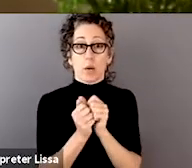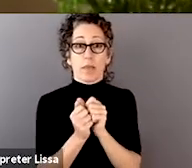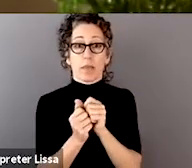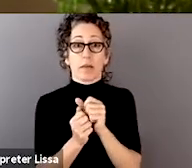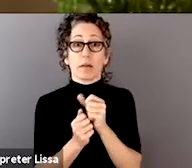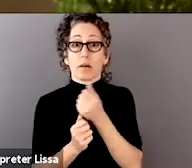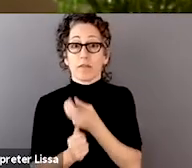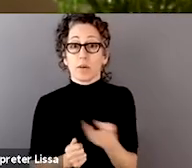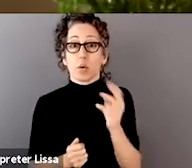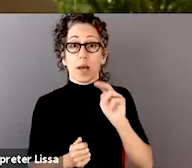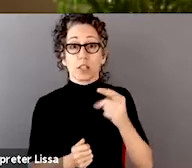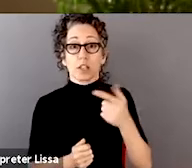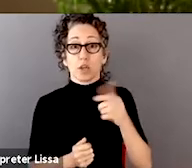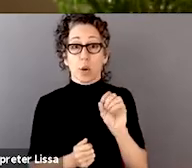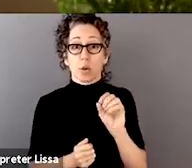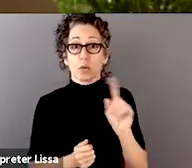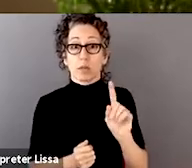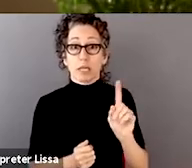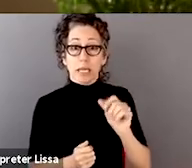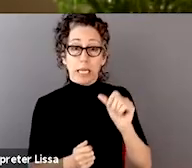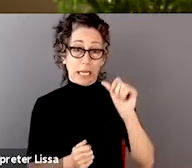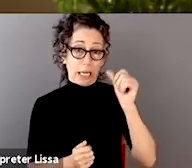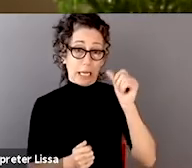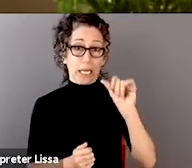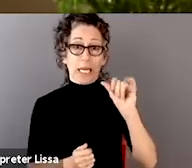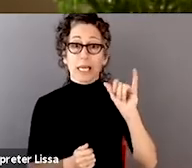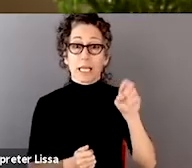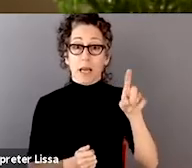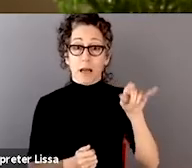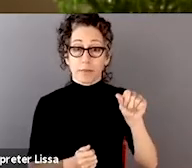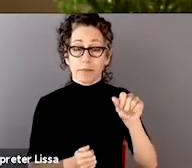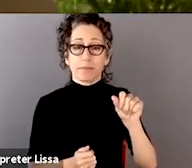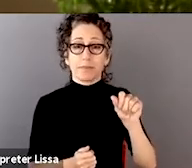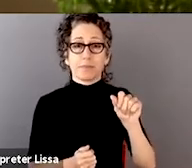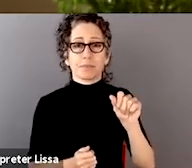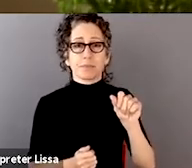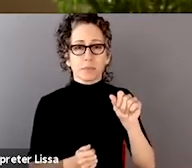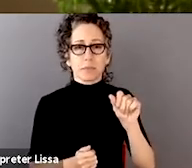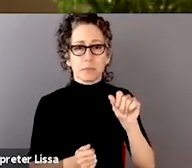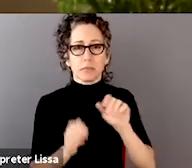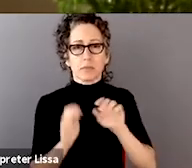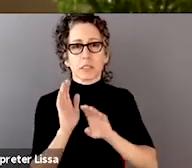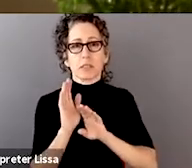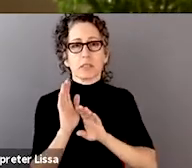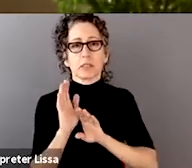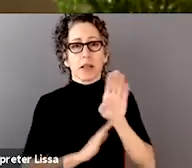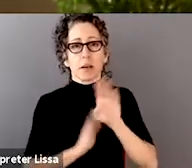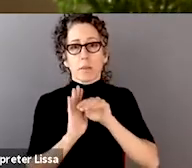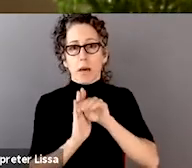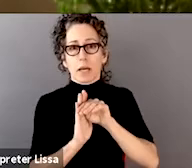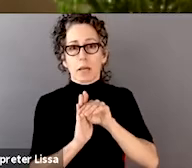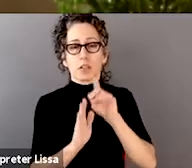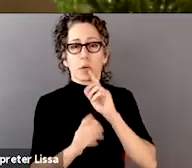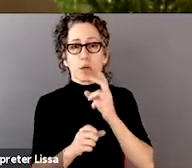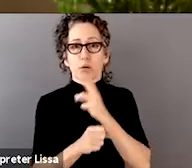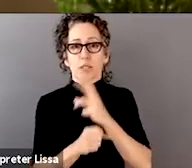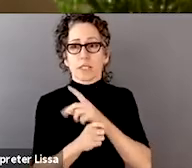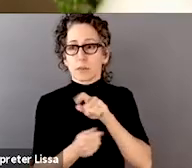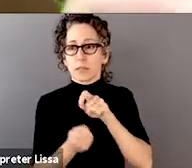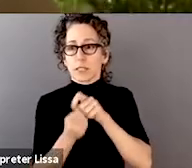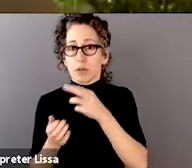in India to develop models that are going to allocate resources like